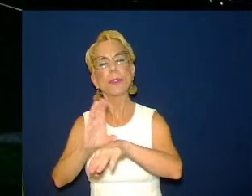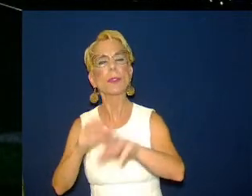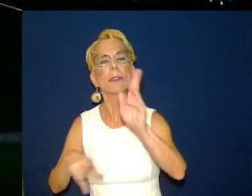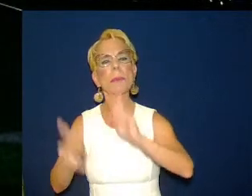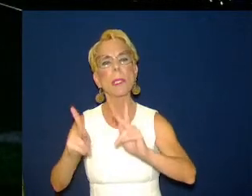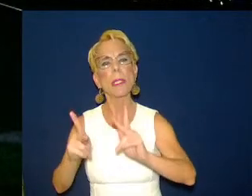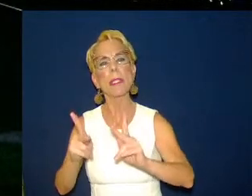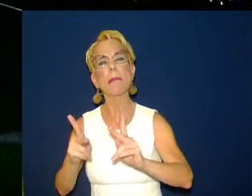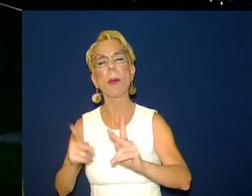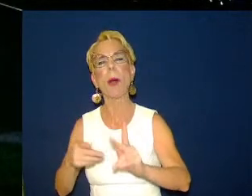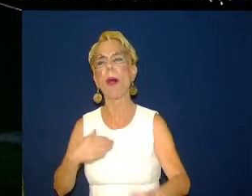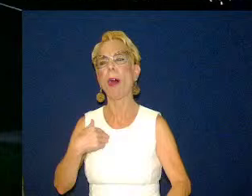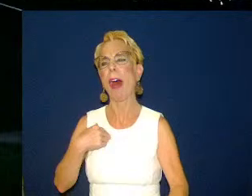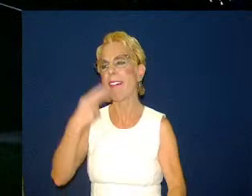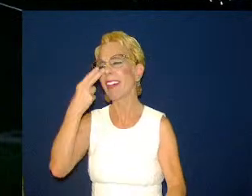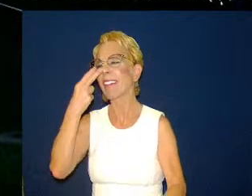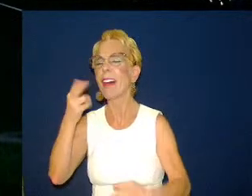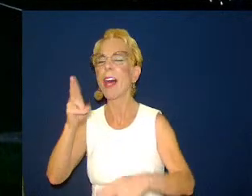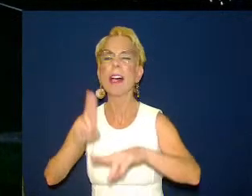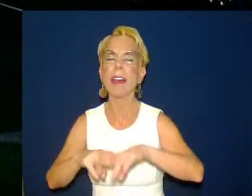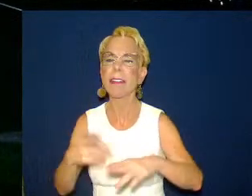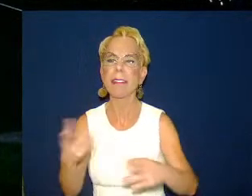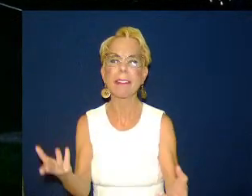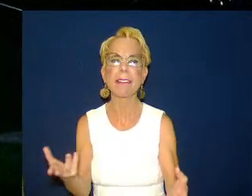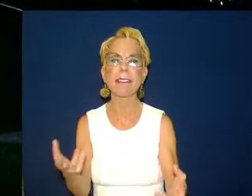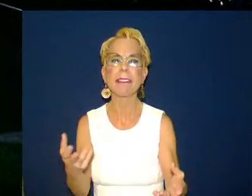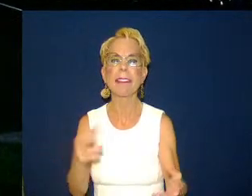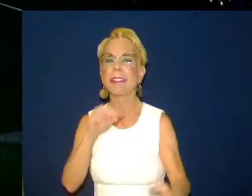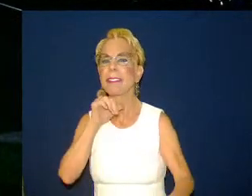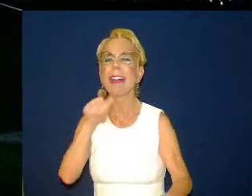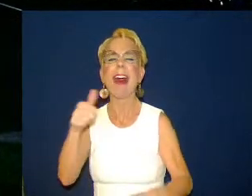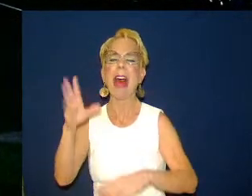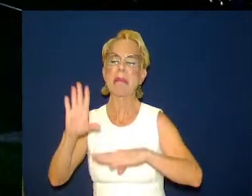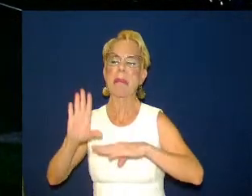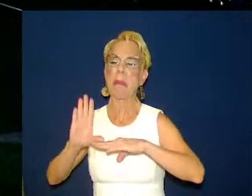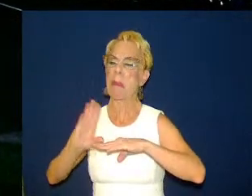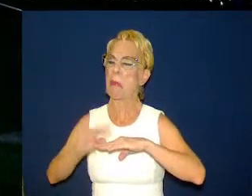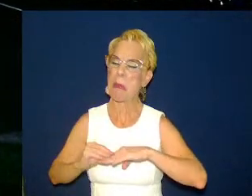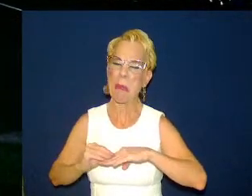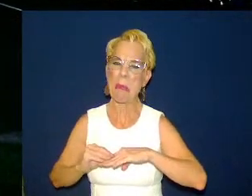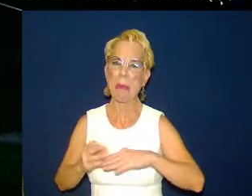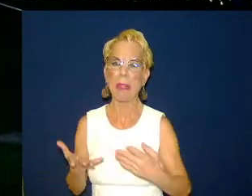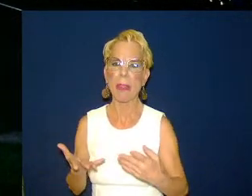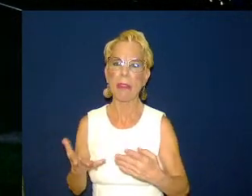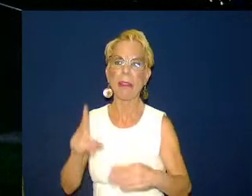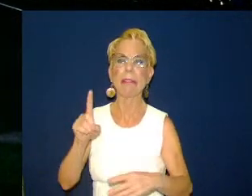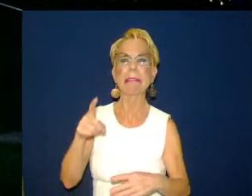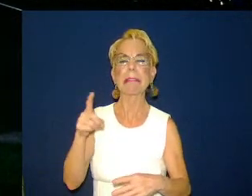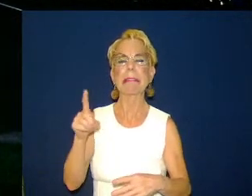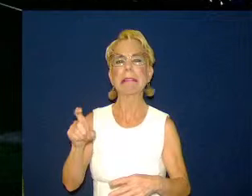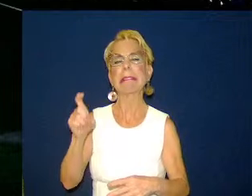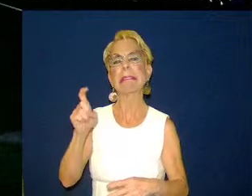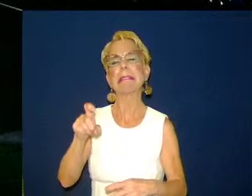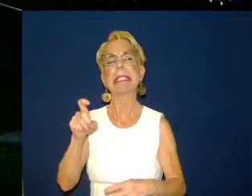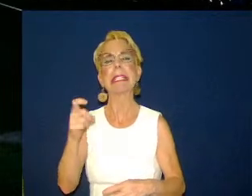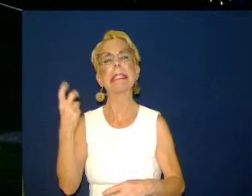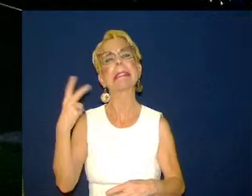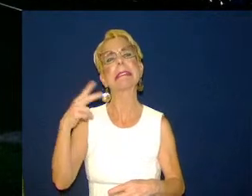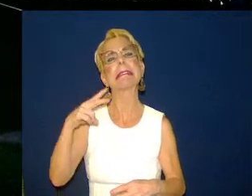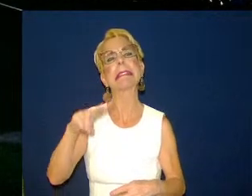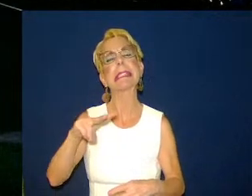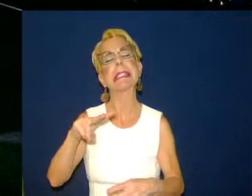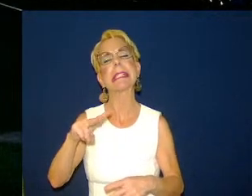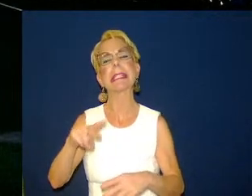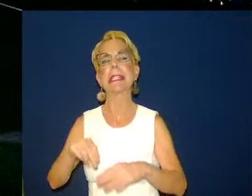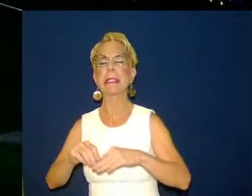We sang a little song over there at the end of that service, and I tell you what, if I thought that Kenny Tierney knew it, I'd ask you to sing it. And